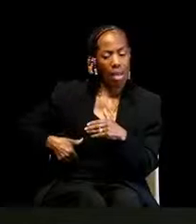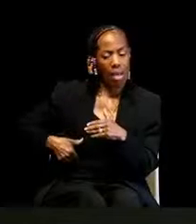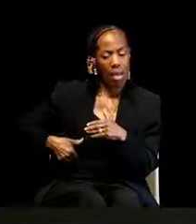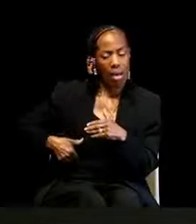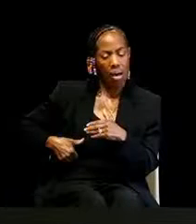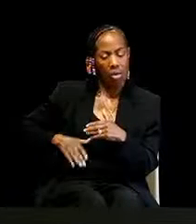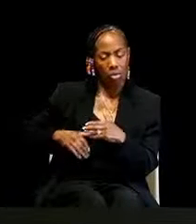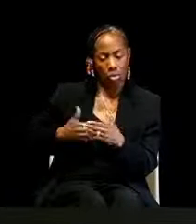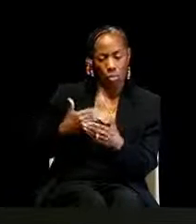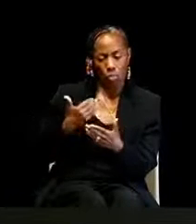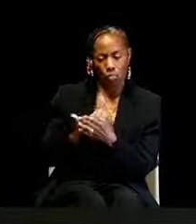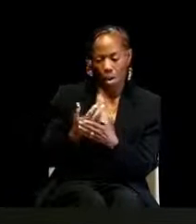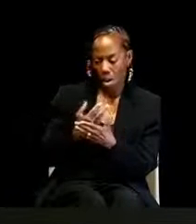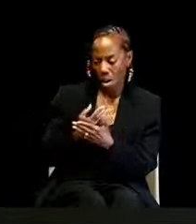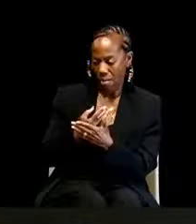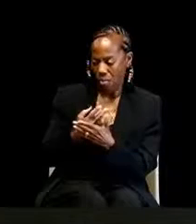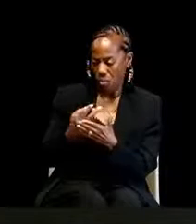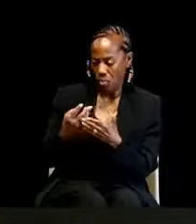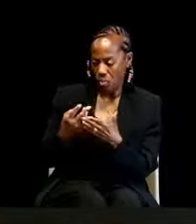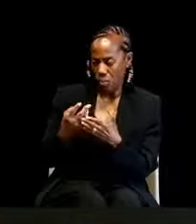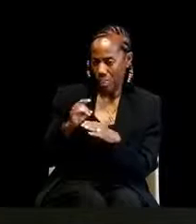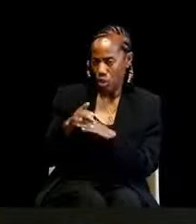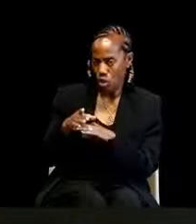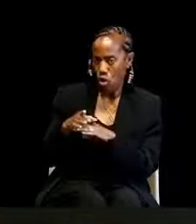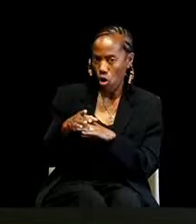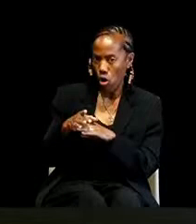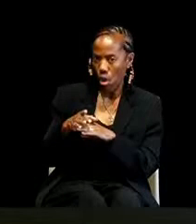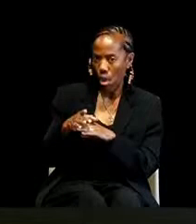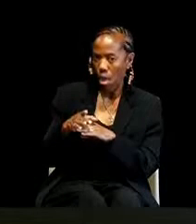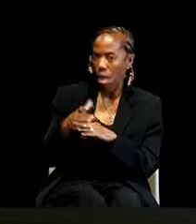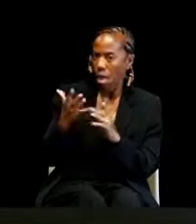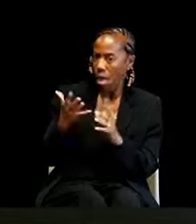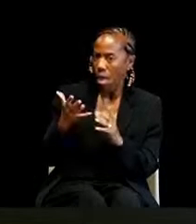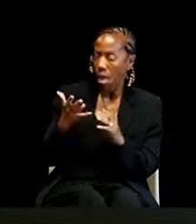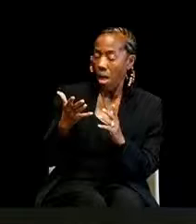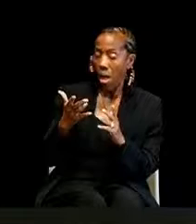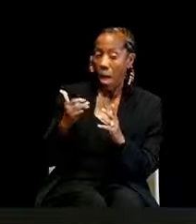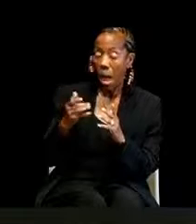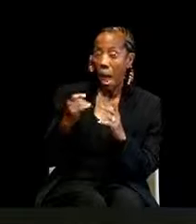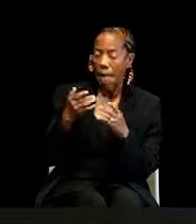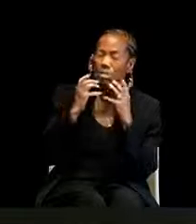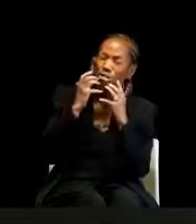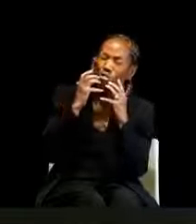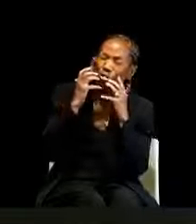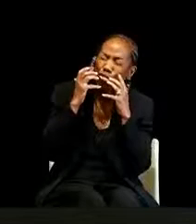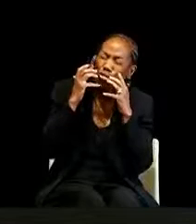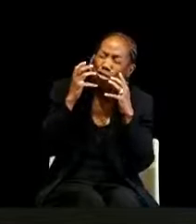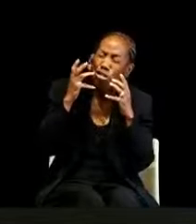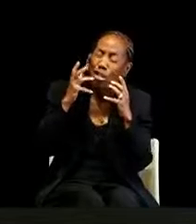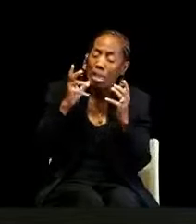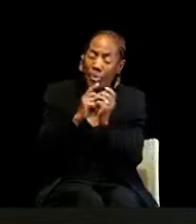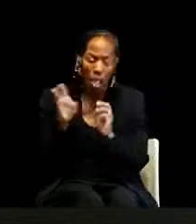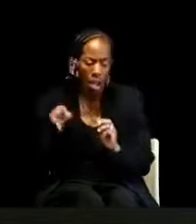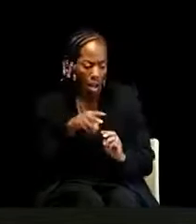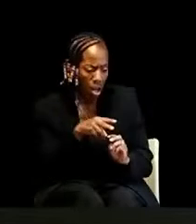like 2 weeks or a week earlier. So when you scream, the doctor looked at you and looked at me